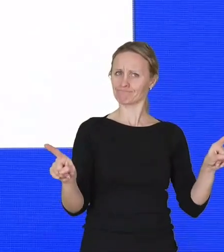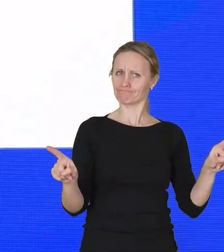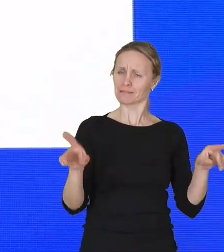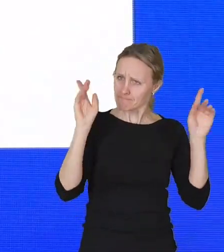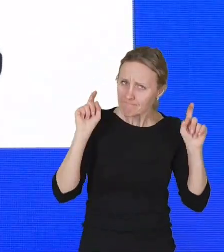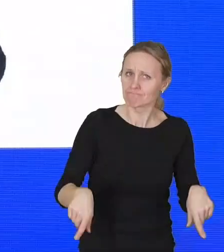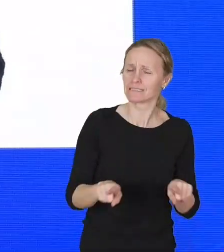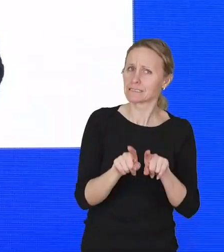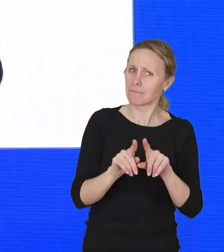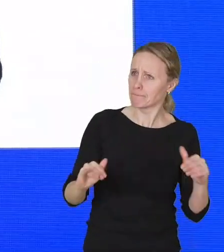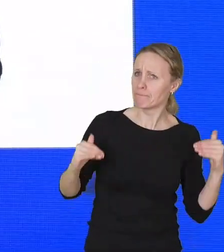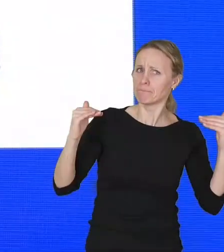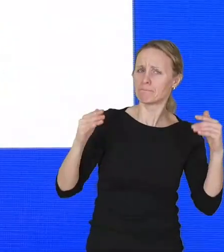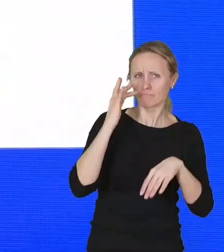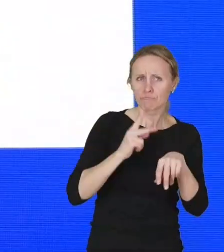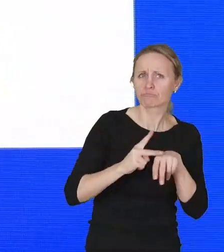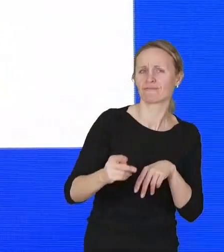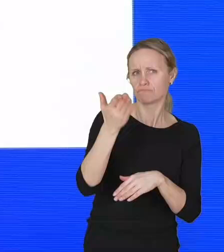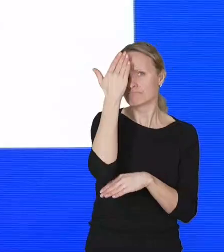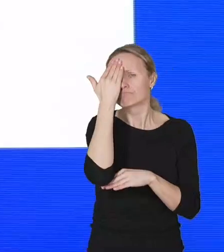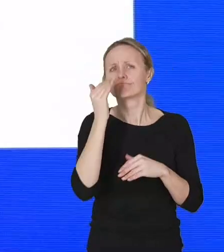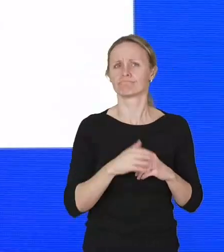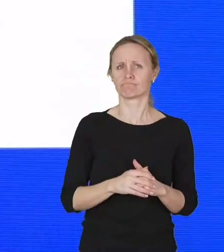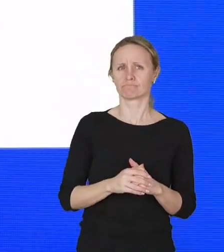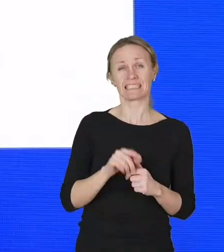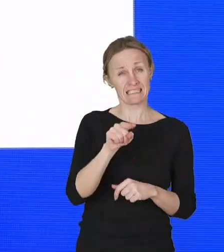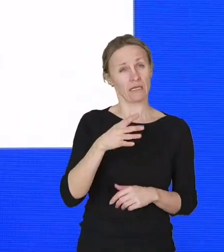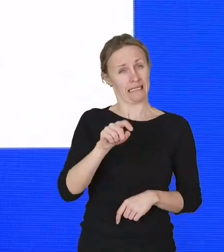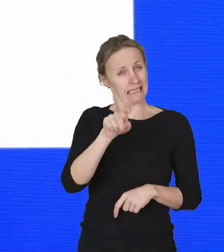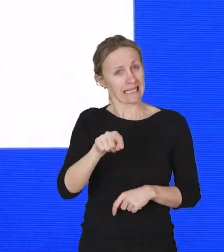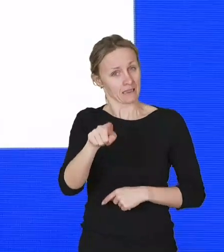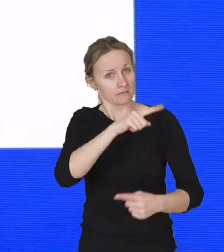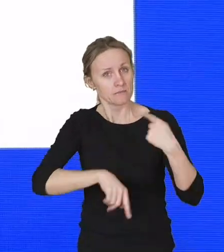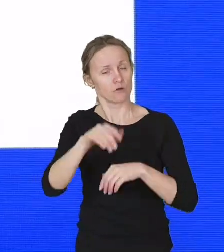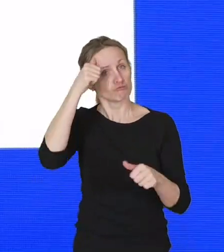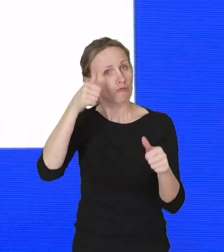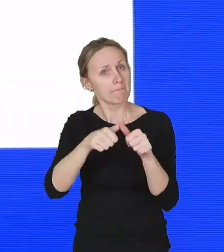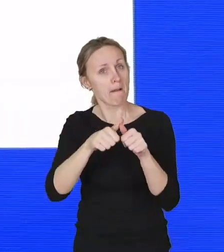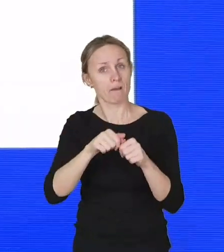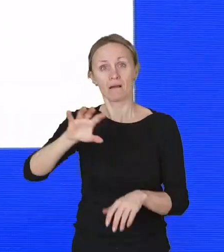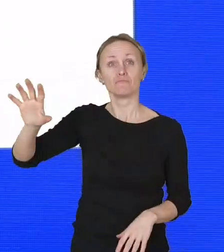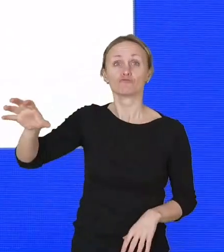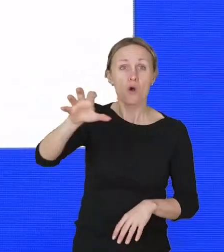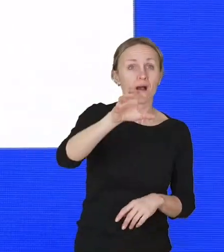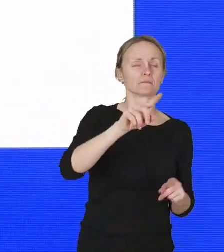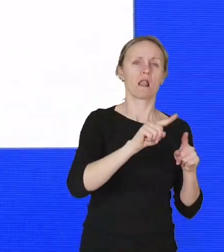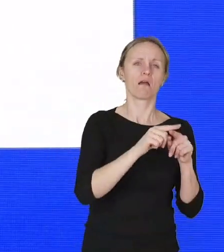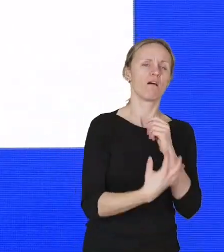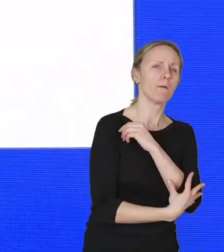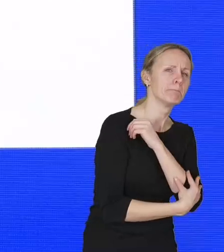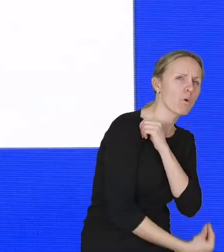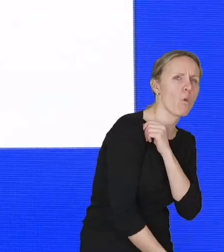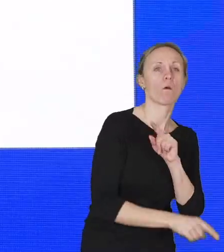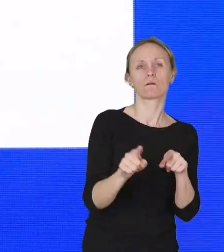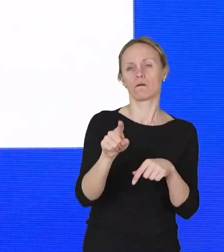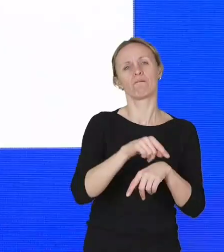longest because their administration isn't there, the capacities to deal with these questions is not there, and there